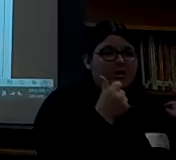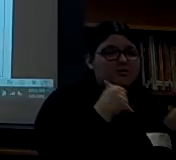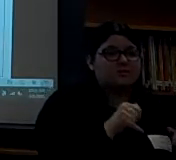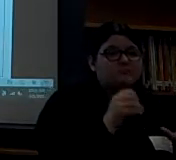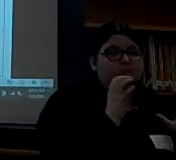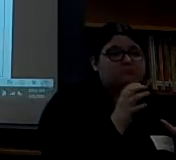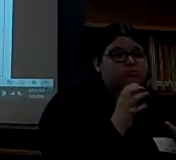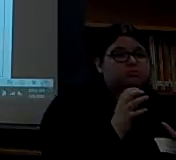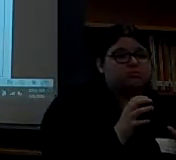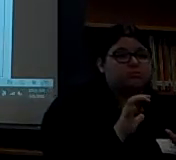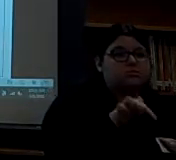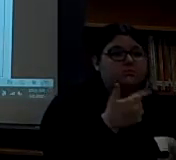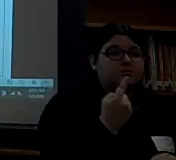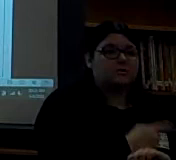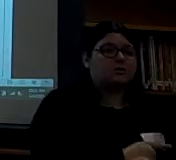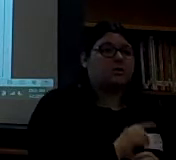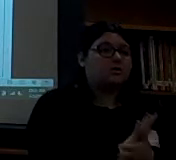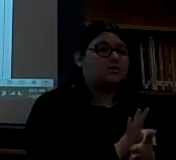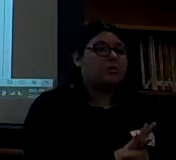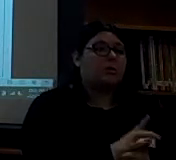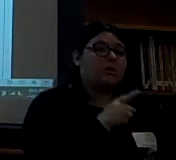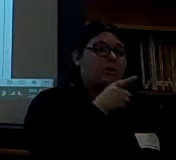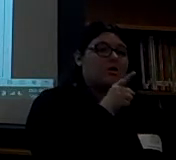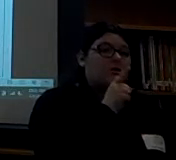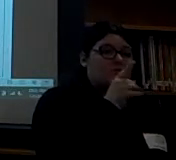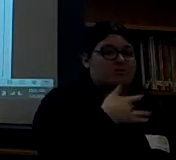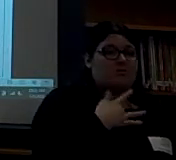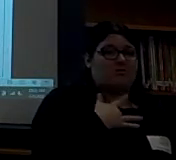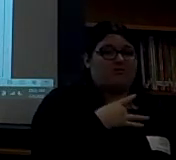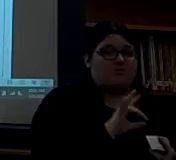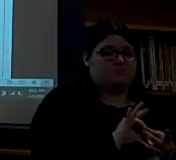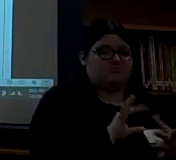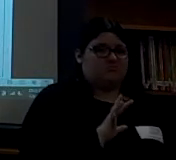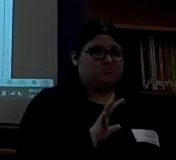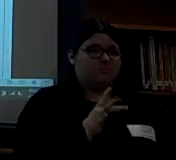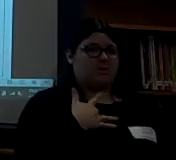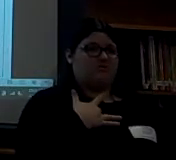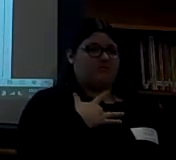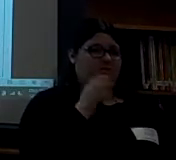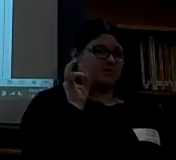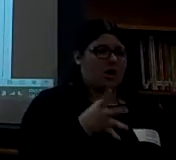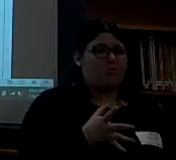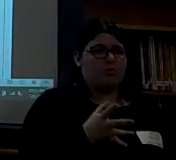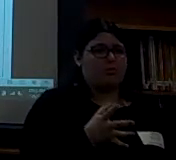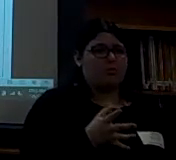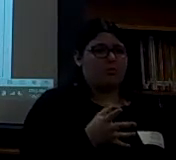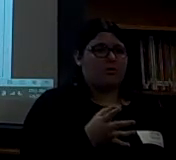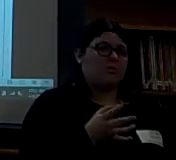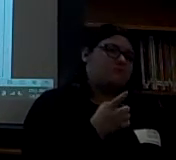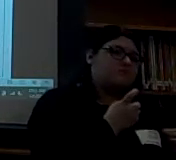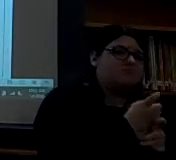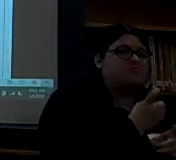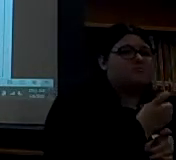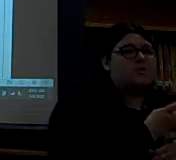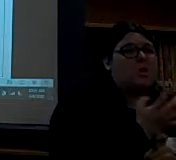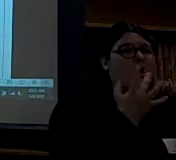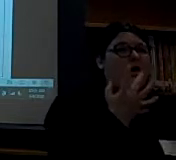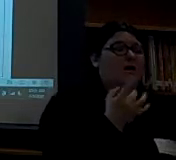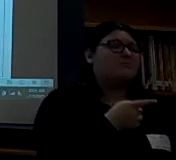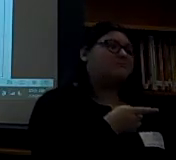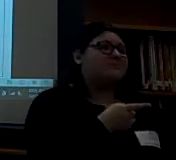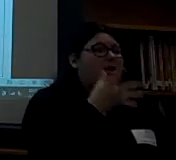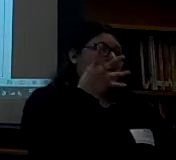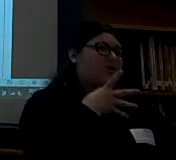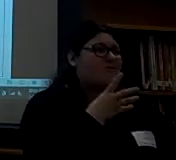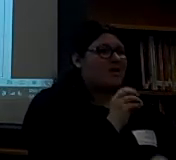talking. And the next day in school, they're going to be completely left out. And they're going to feel horrible. And they're going to feel like made fun of because, oh, your parents are making you get